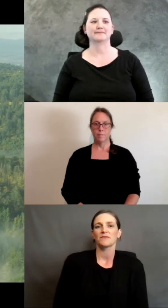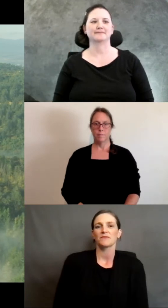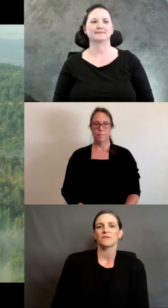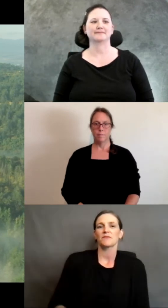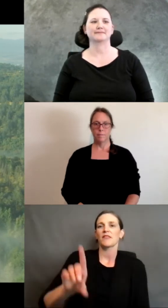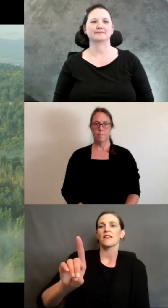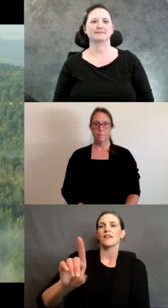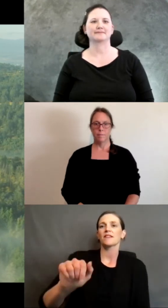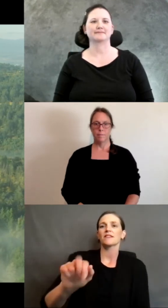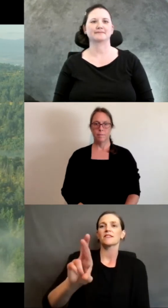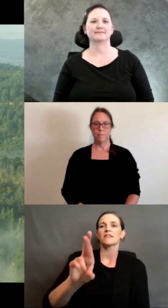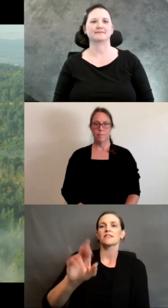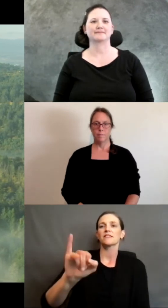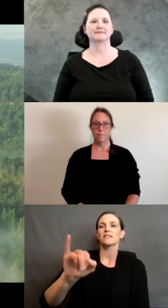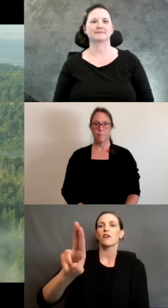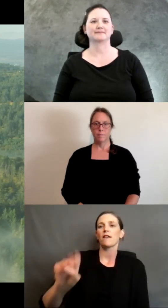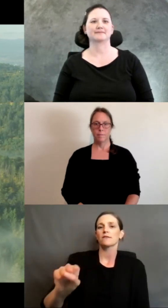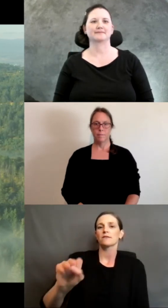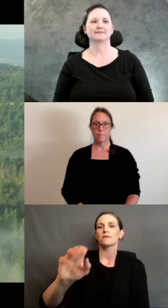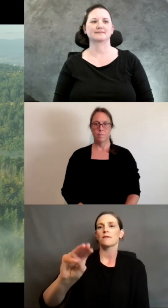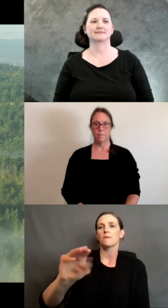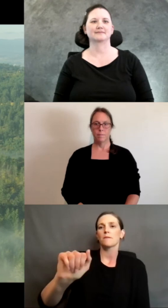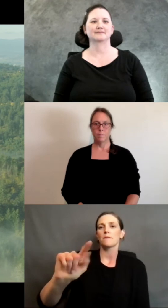Darius Matthews as Chris Afra.